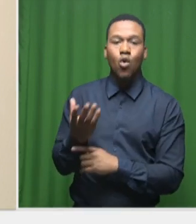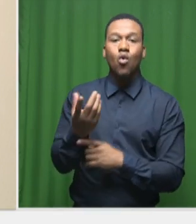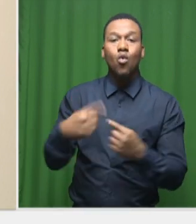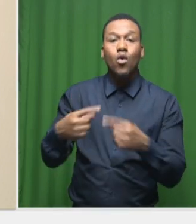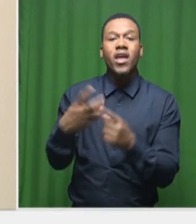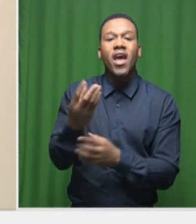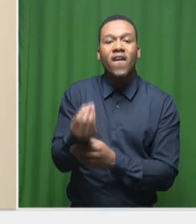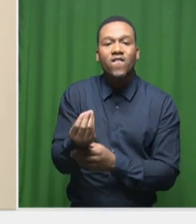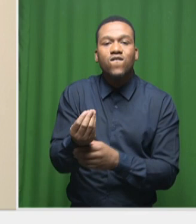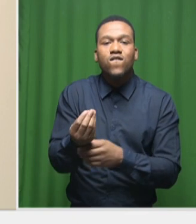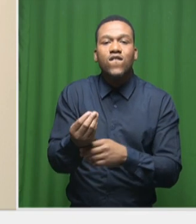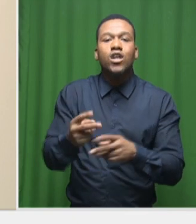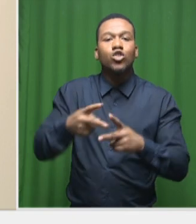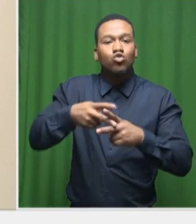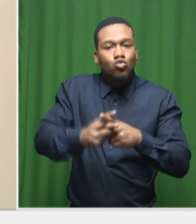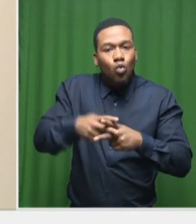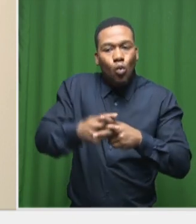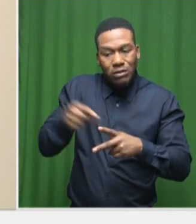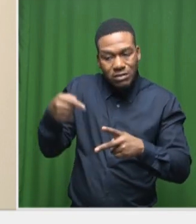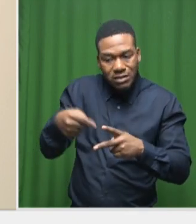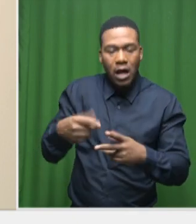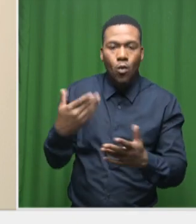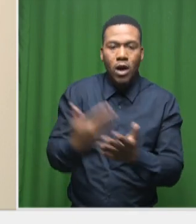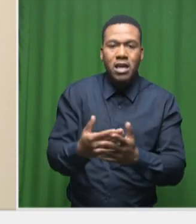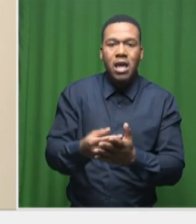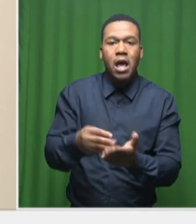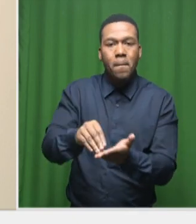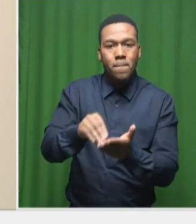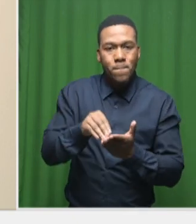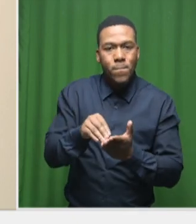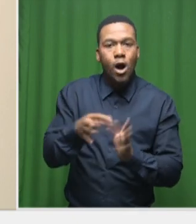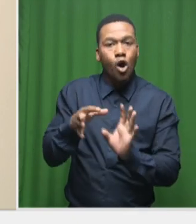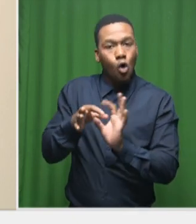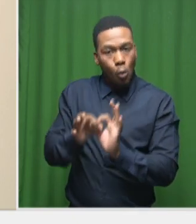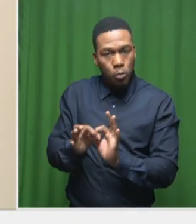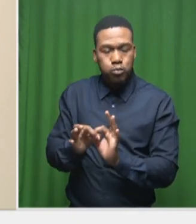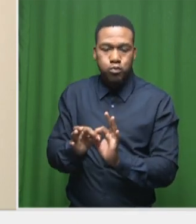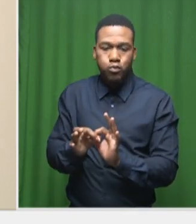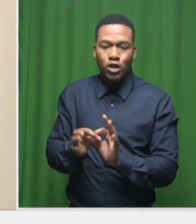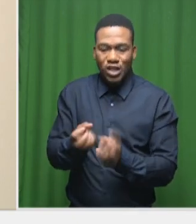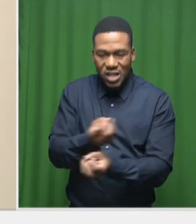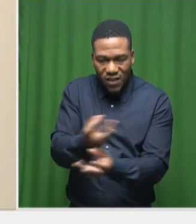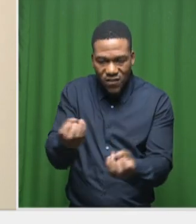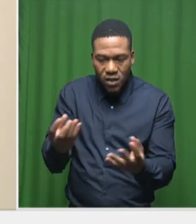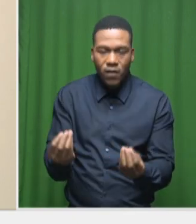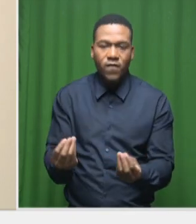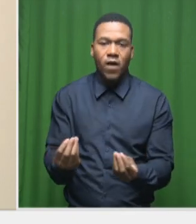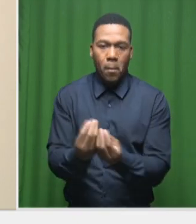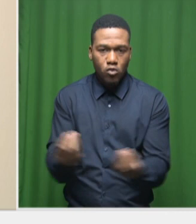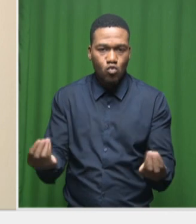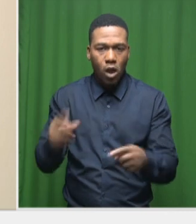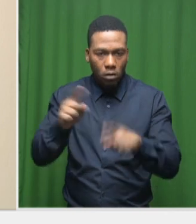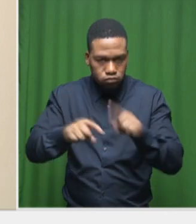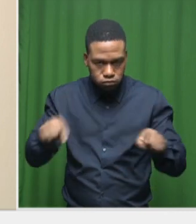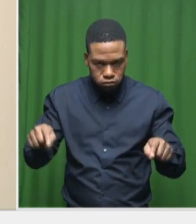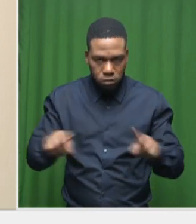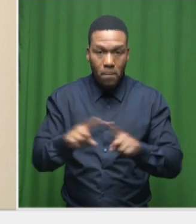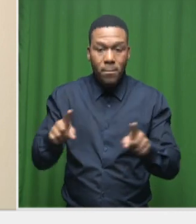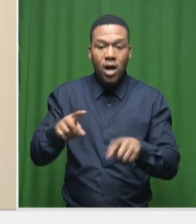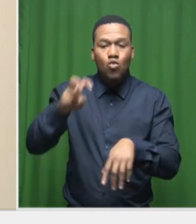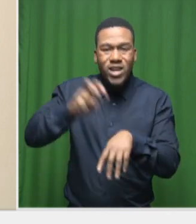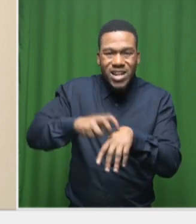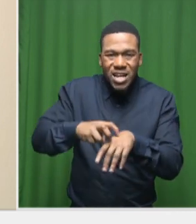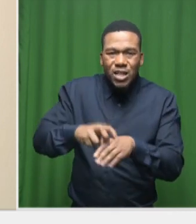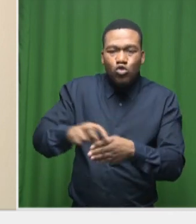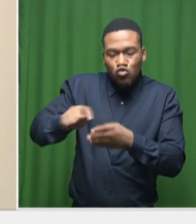Learning Factory, we can then take it home and bring it to the different learners, but also we need to equip our